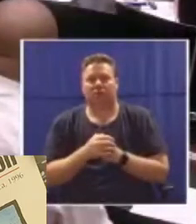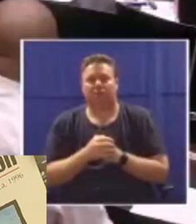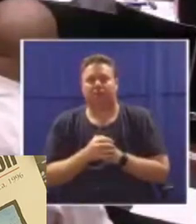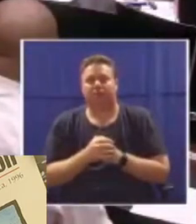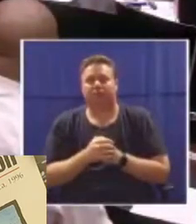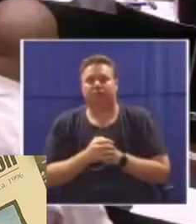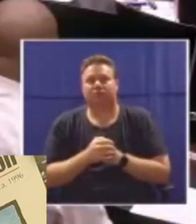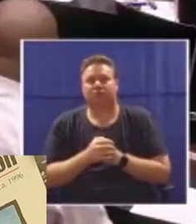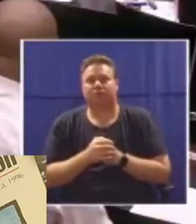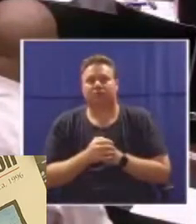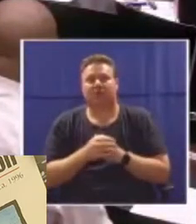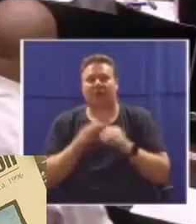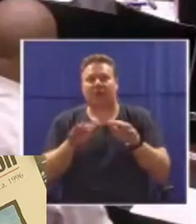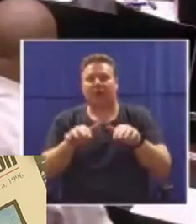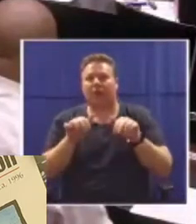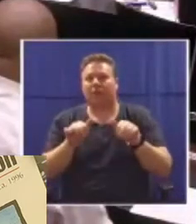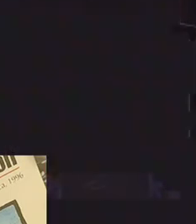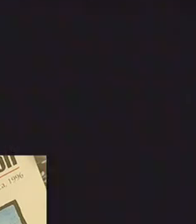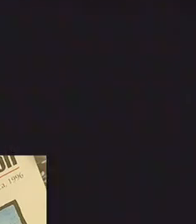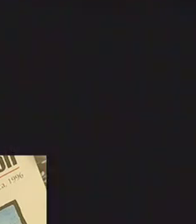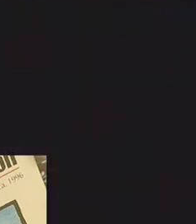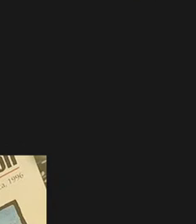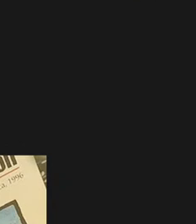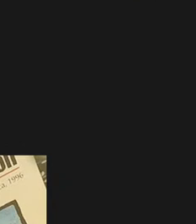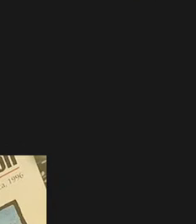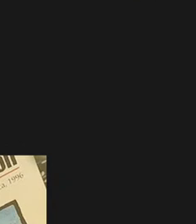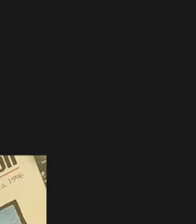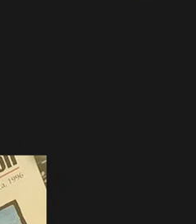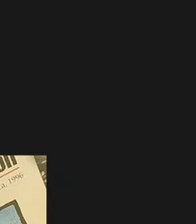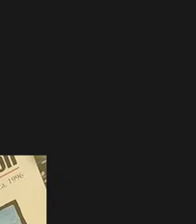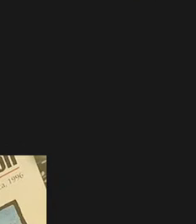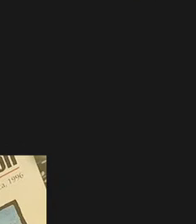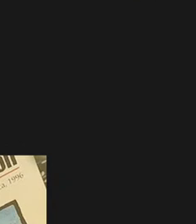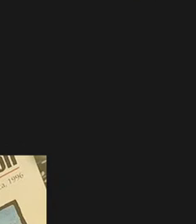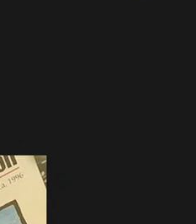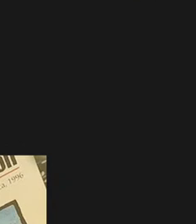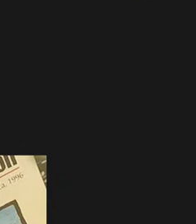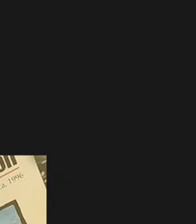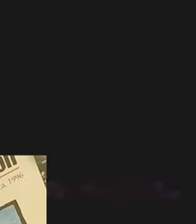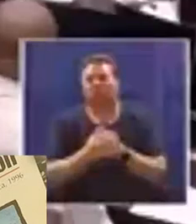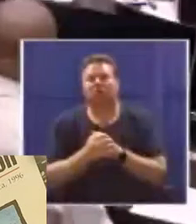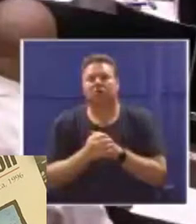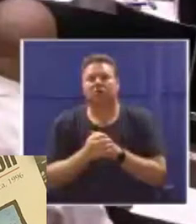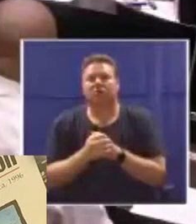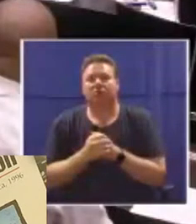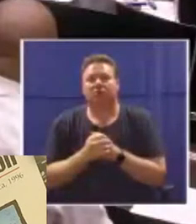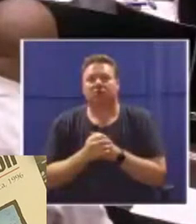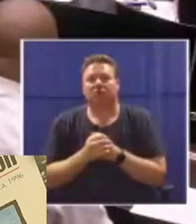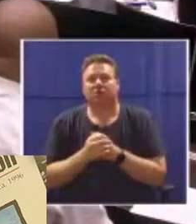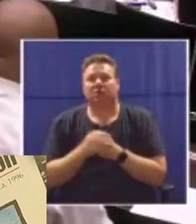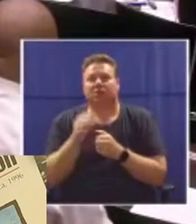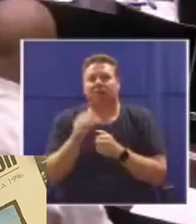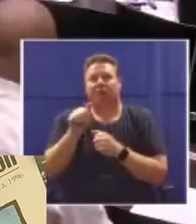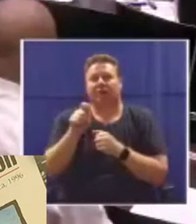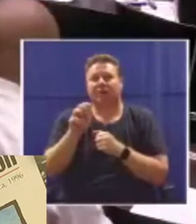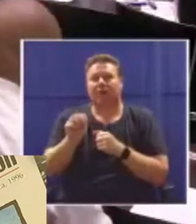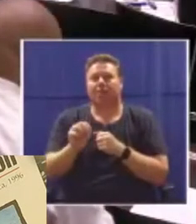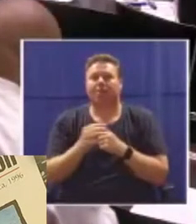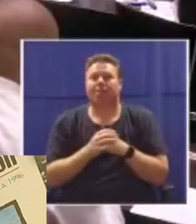The UDM. No declaration, we support, Chair. Thank you. The